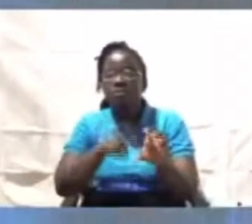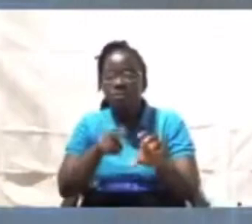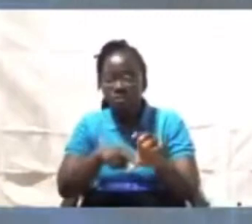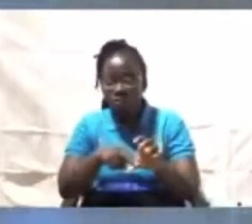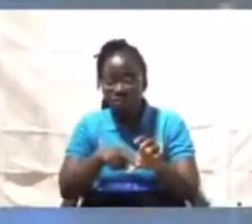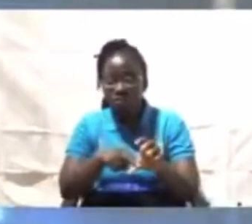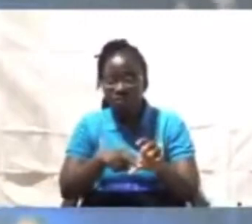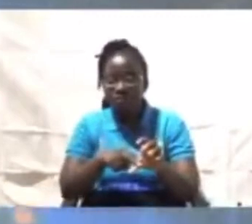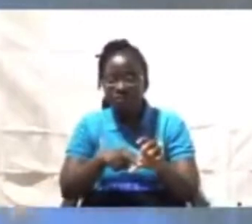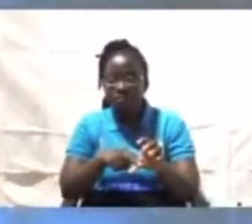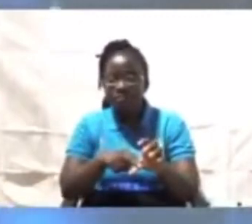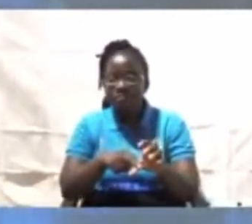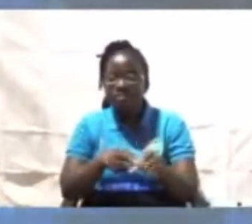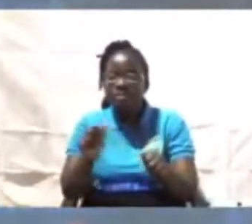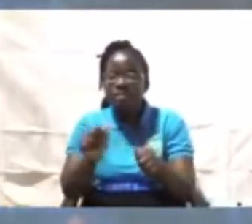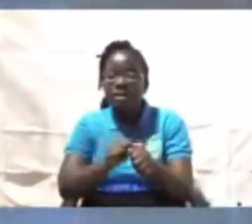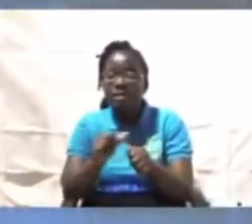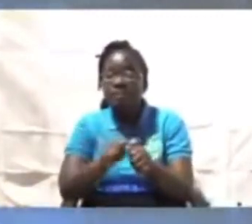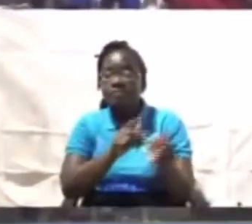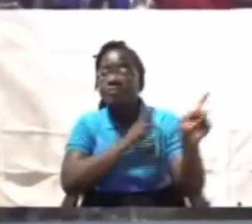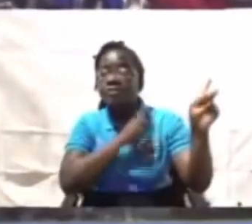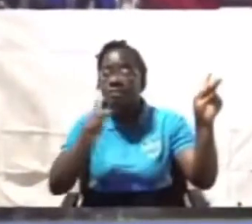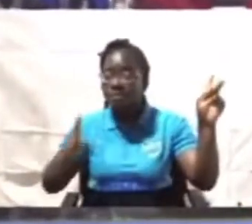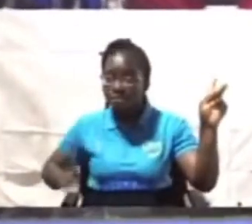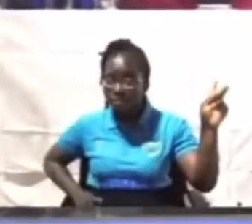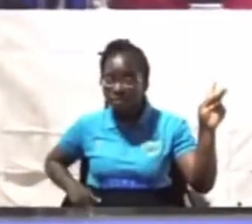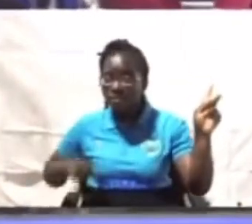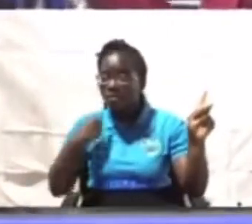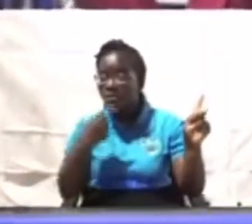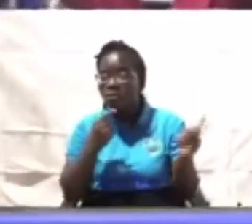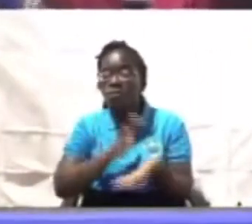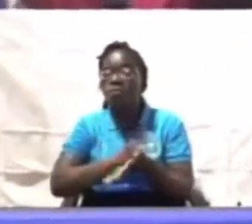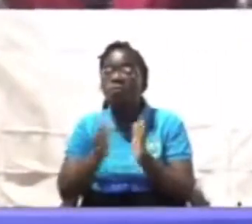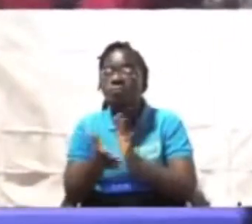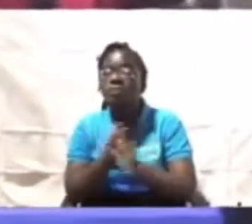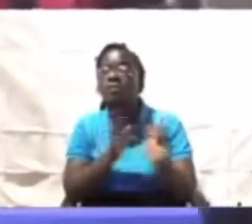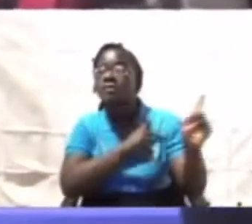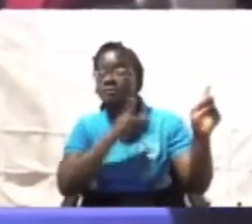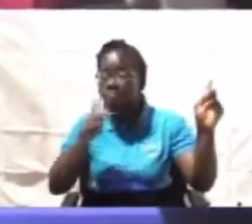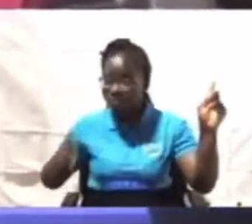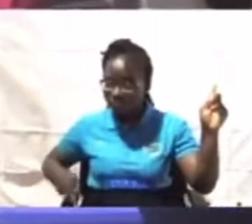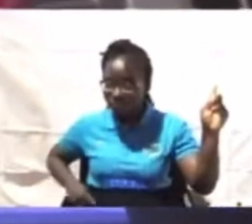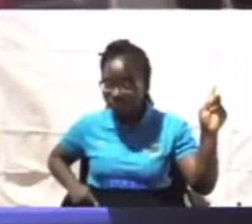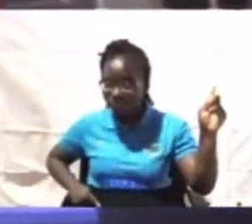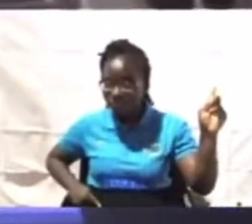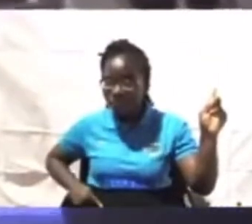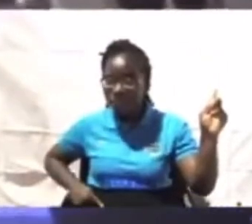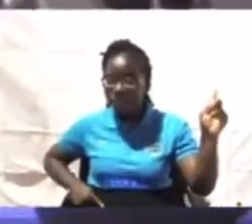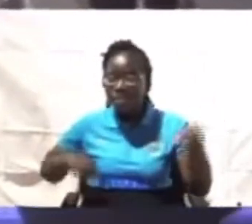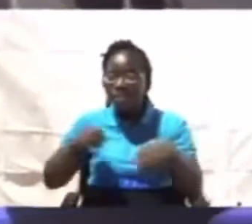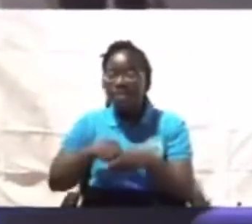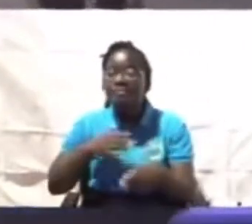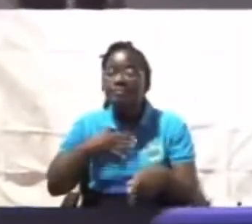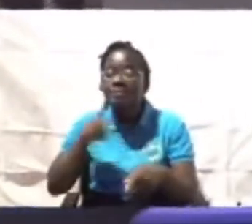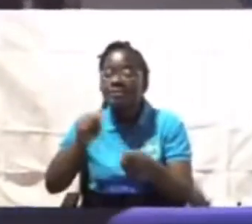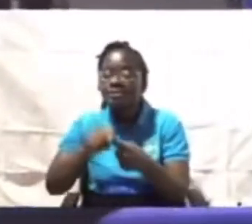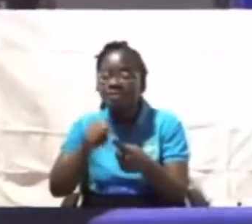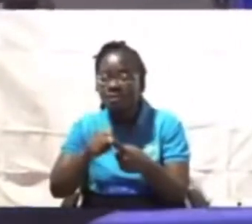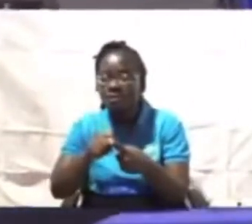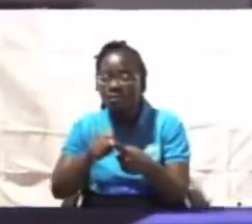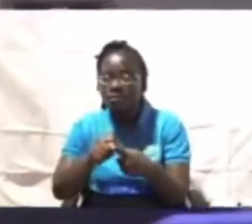suno wacha 2 years 3 years there ssa umfri onko na